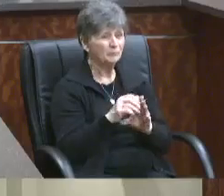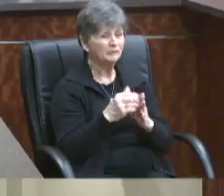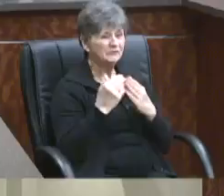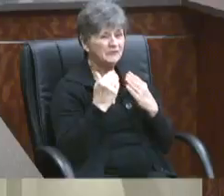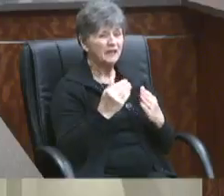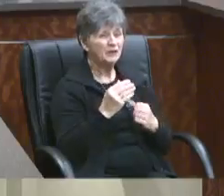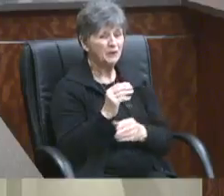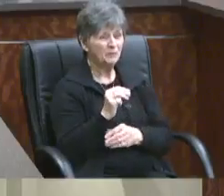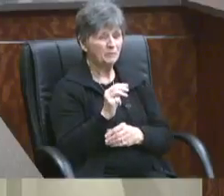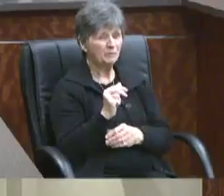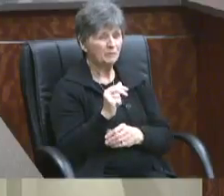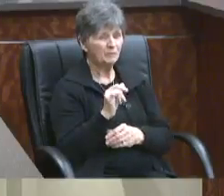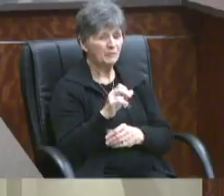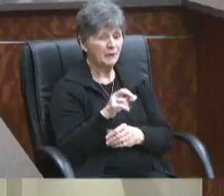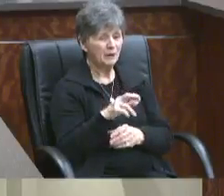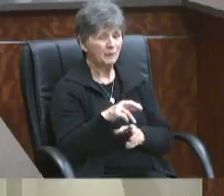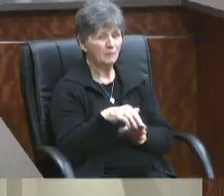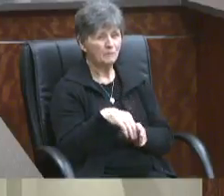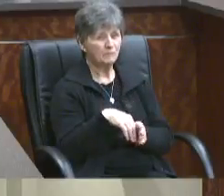Mayor.